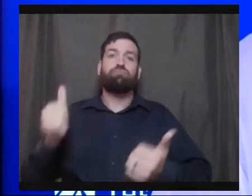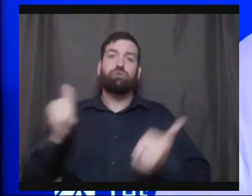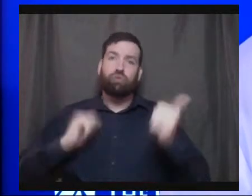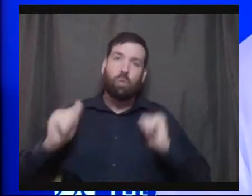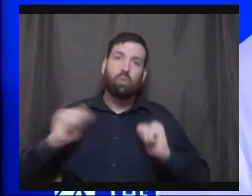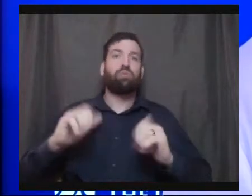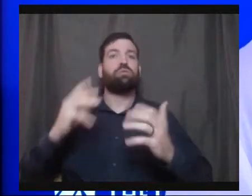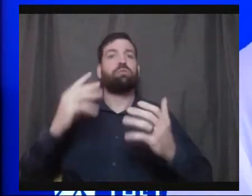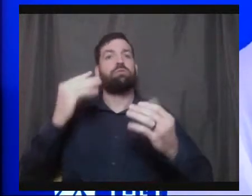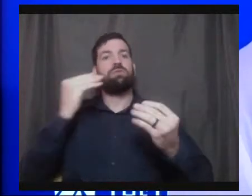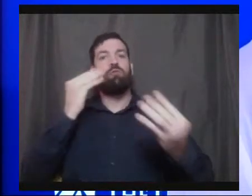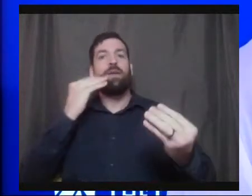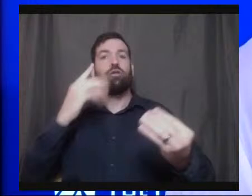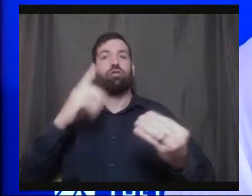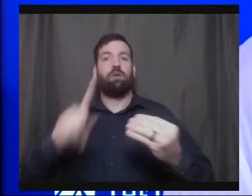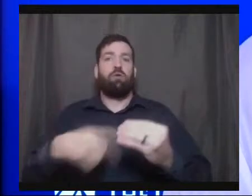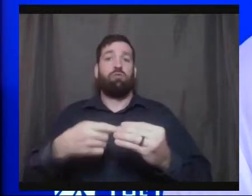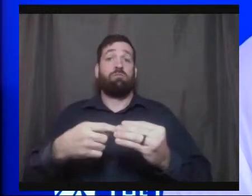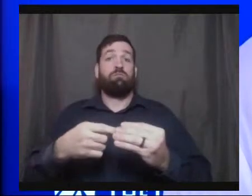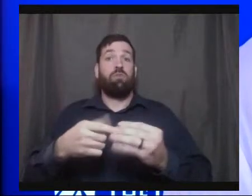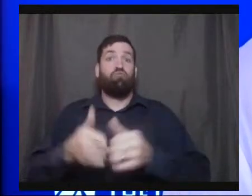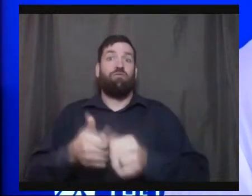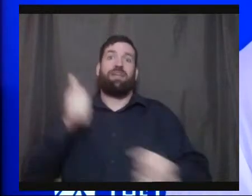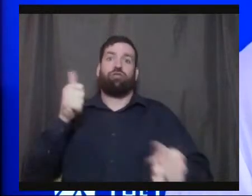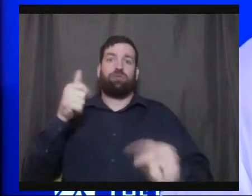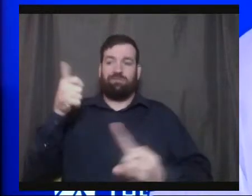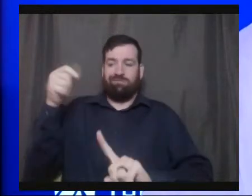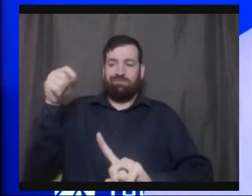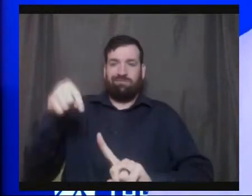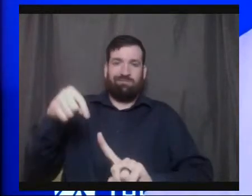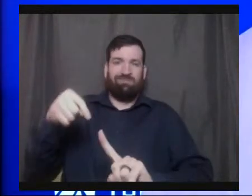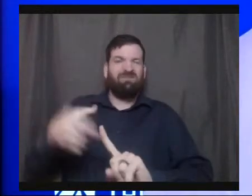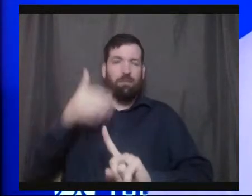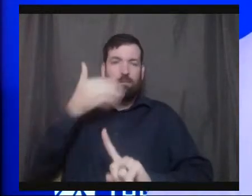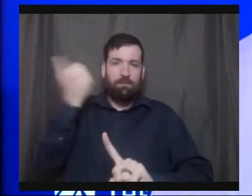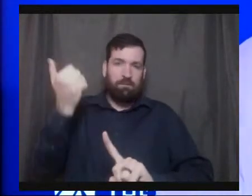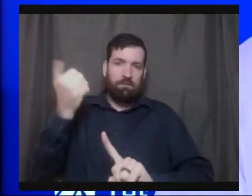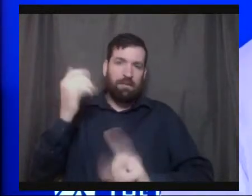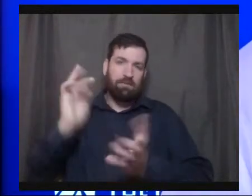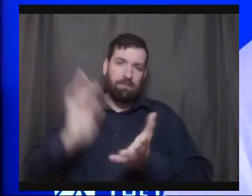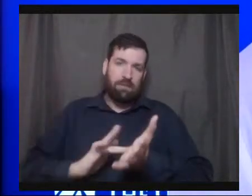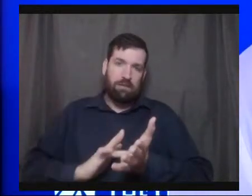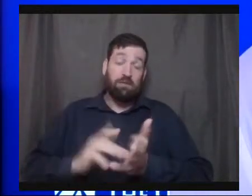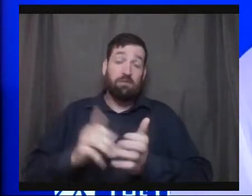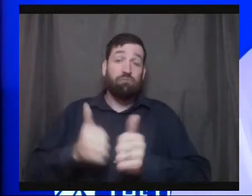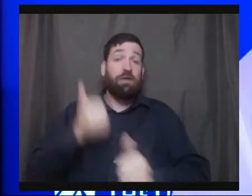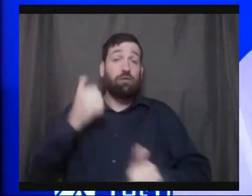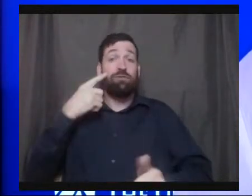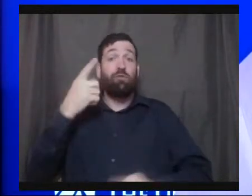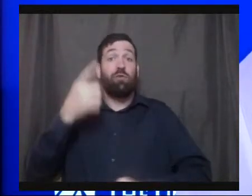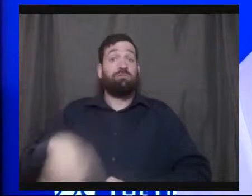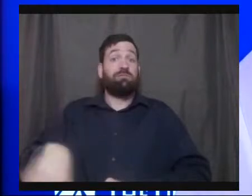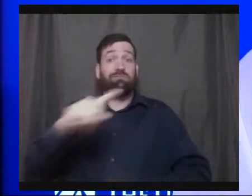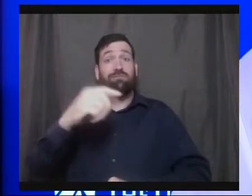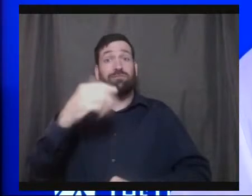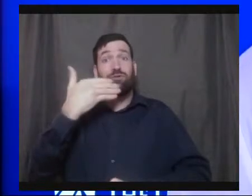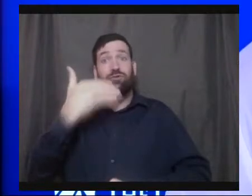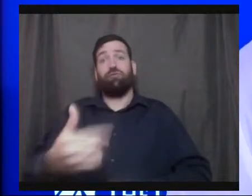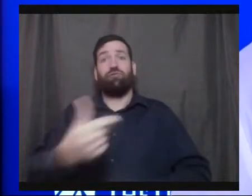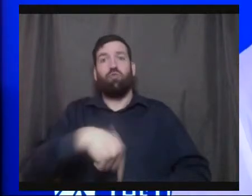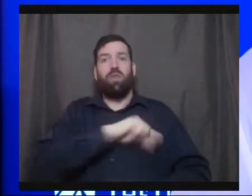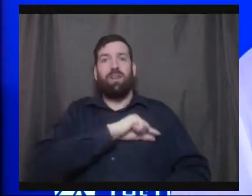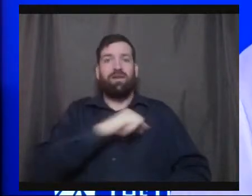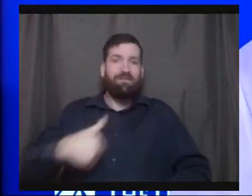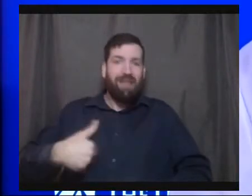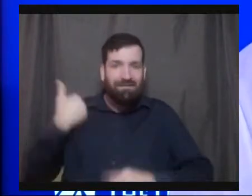about prevention. And prevention really is the best medicine. And that prevention to help you have a good quality of life, to help your loved ones have a